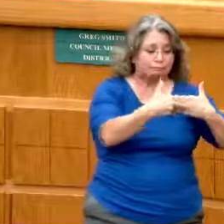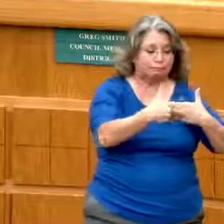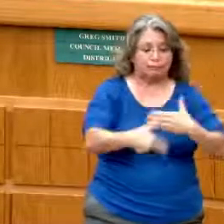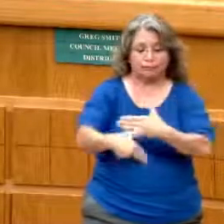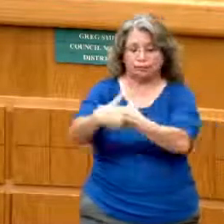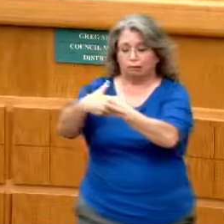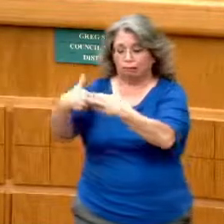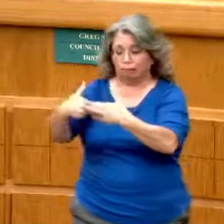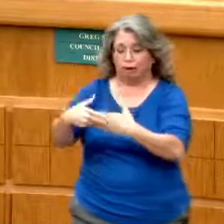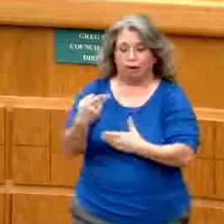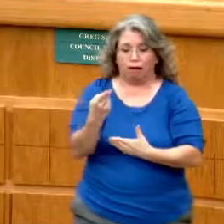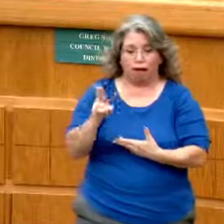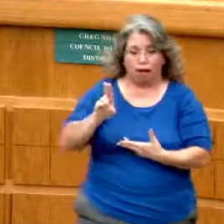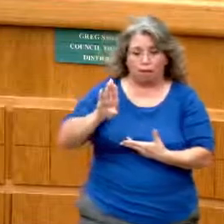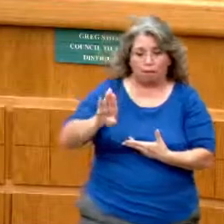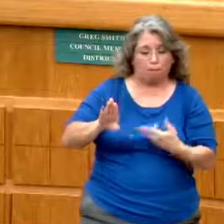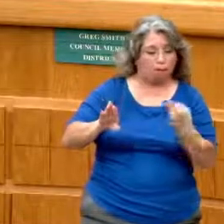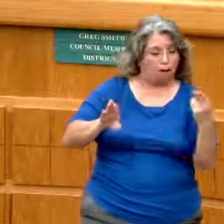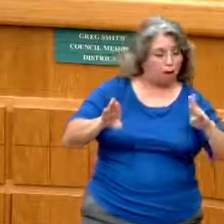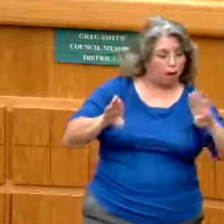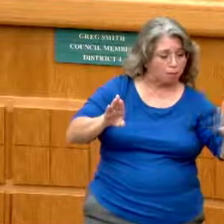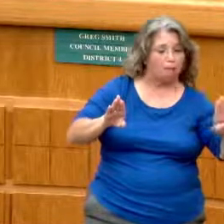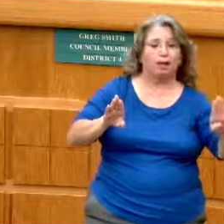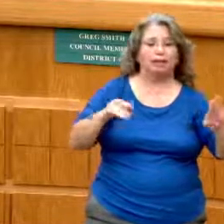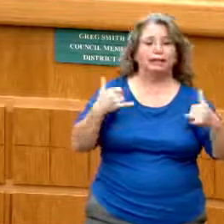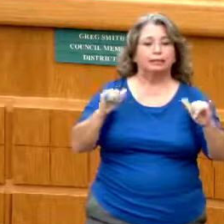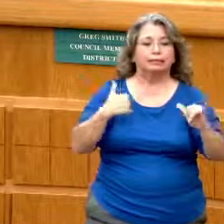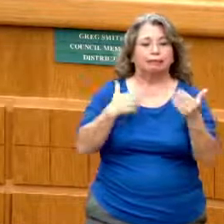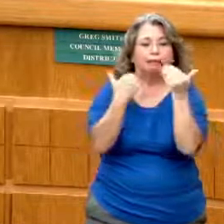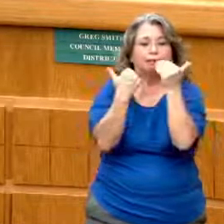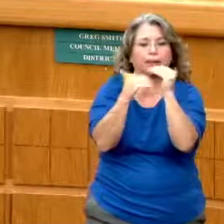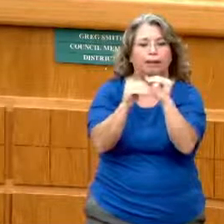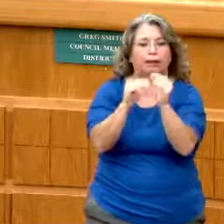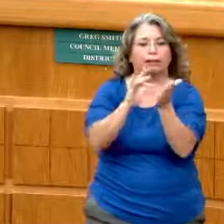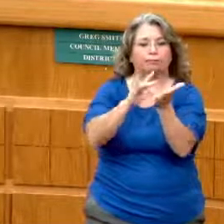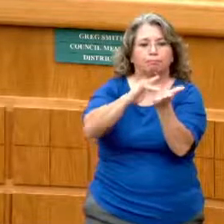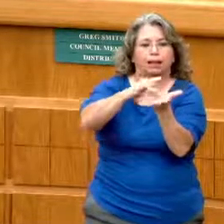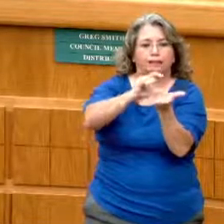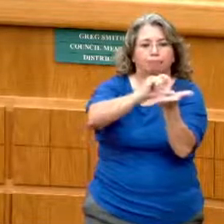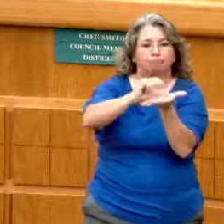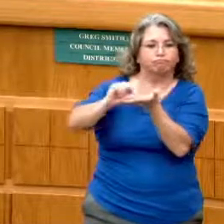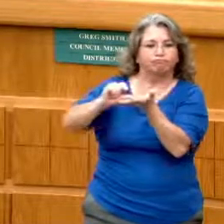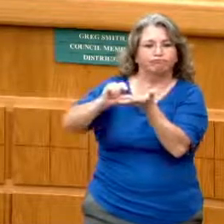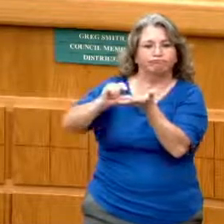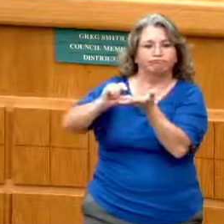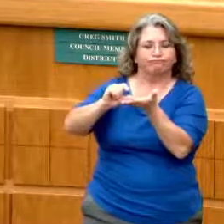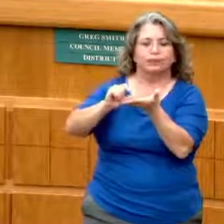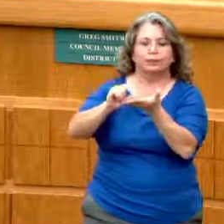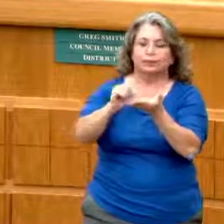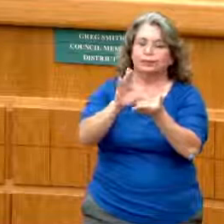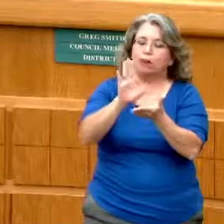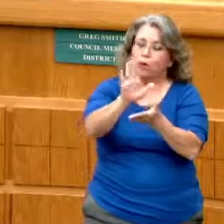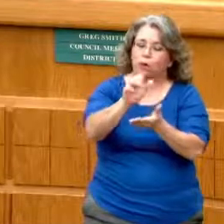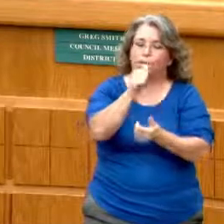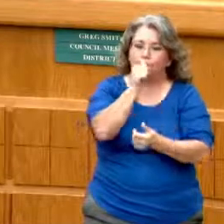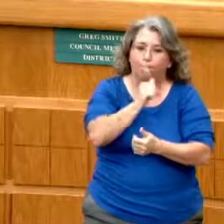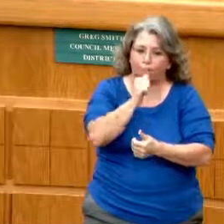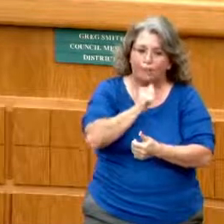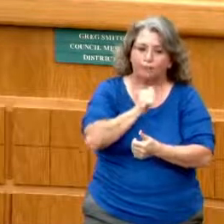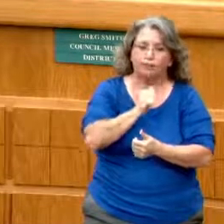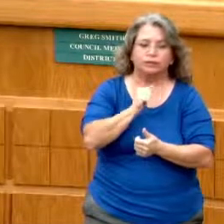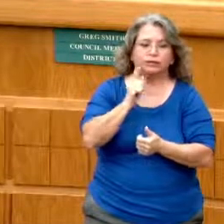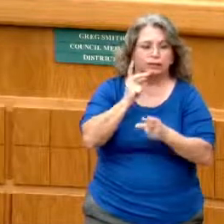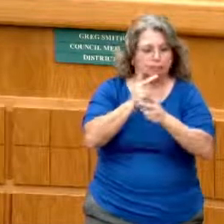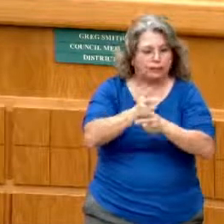is still very limited. Therefore, please be patient and keep checking our social media as well as